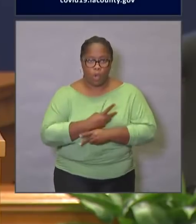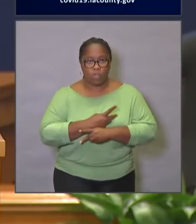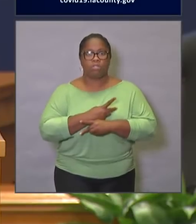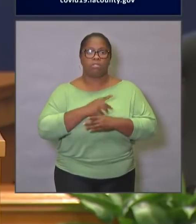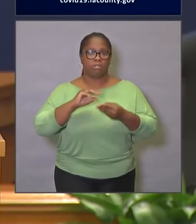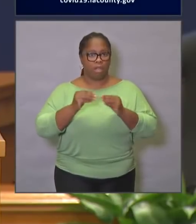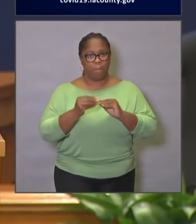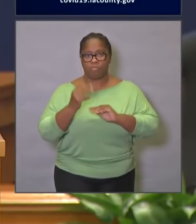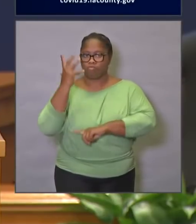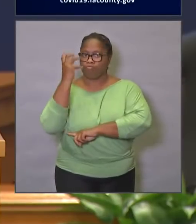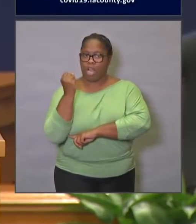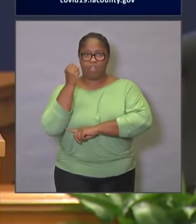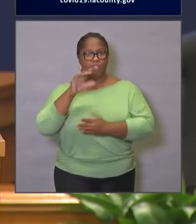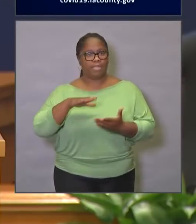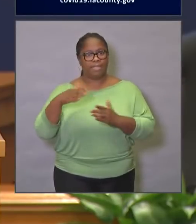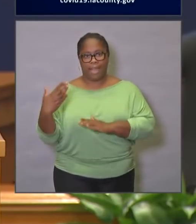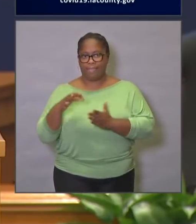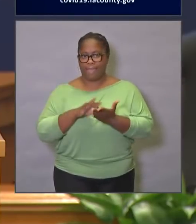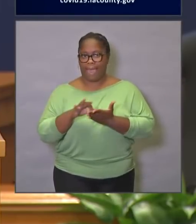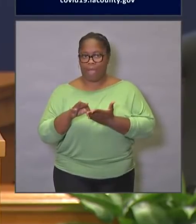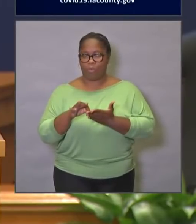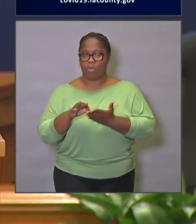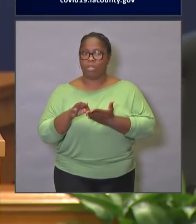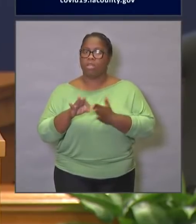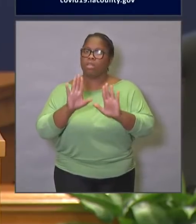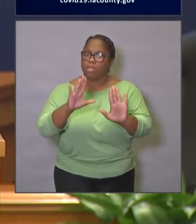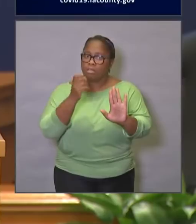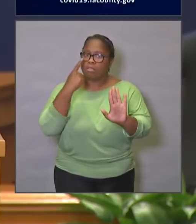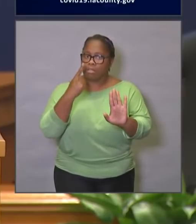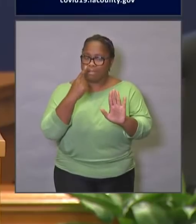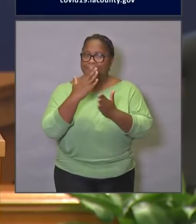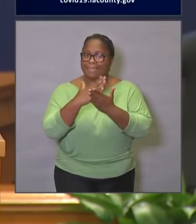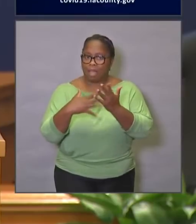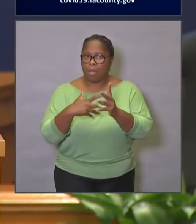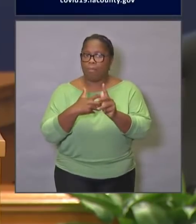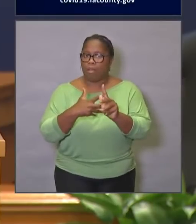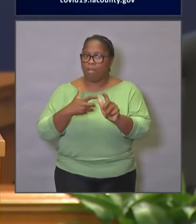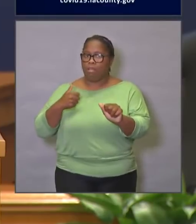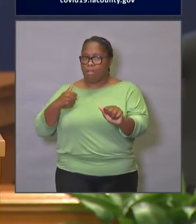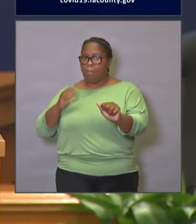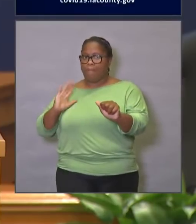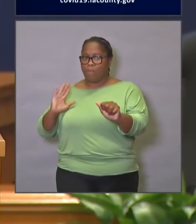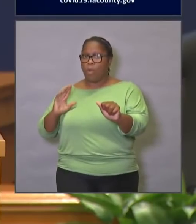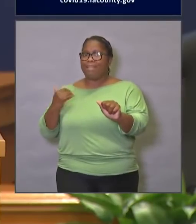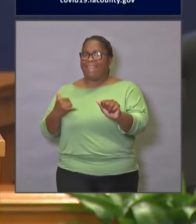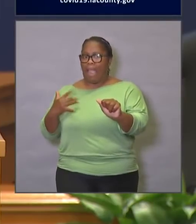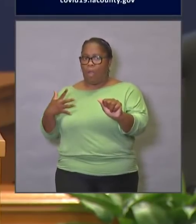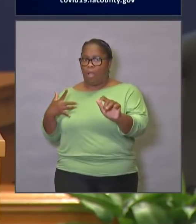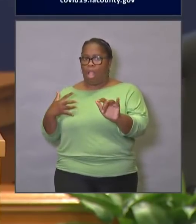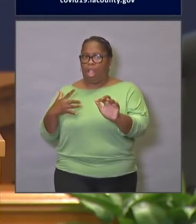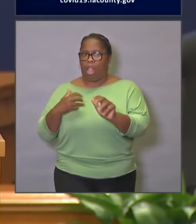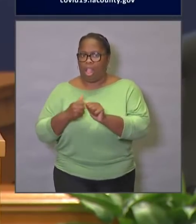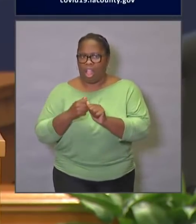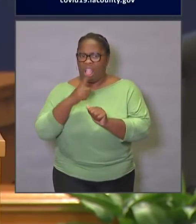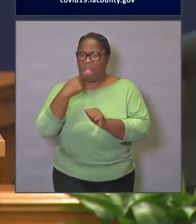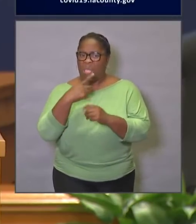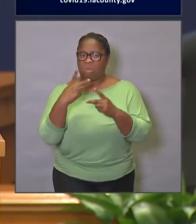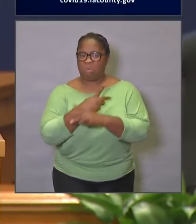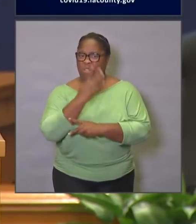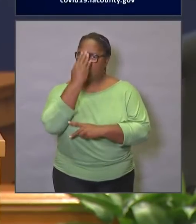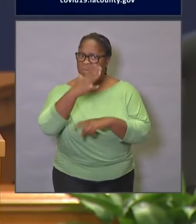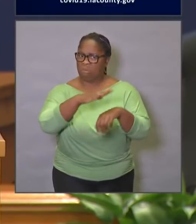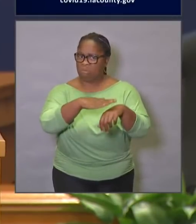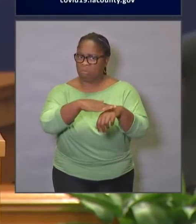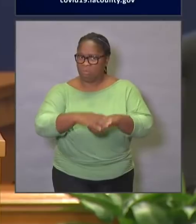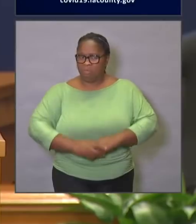again, some of this is due to a backlog in reports that we recently received that were from deaths that happened over the